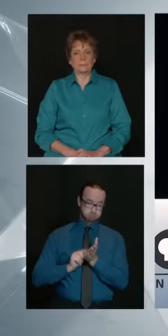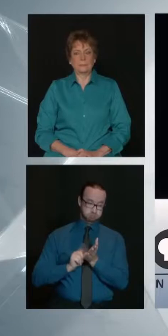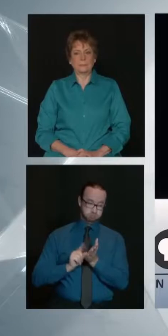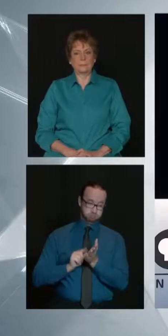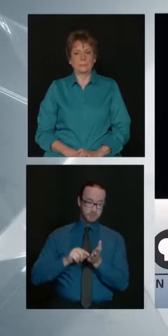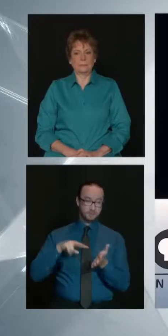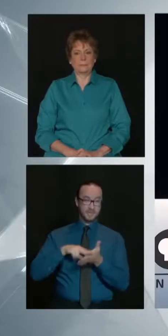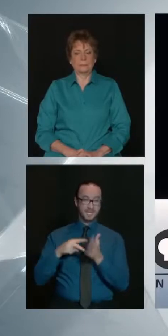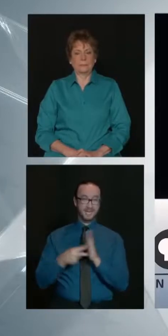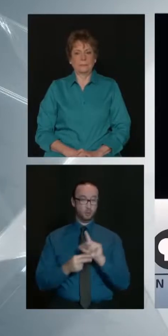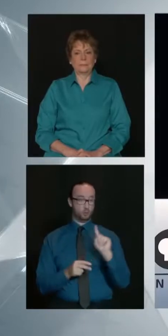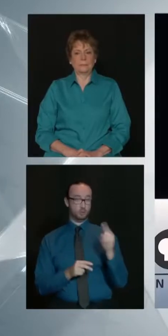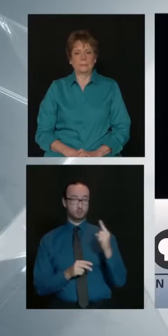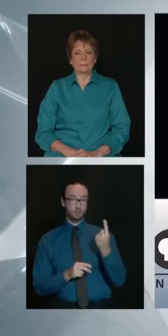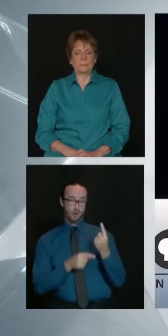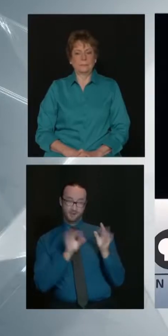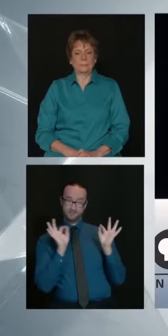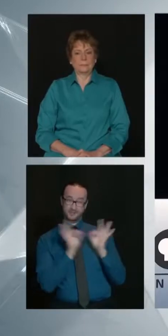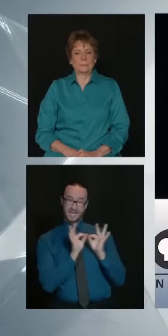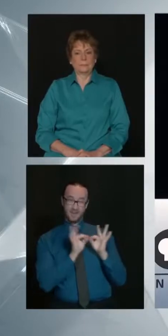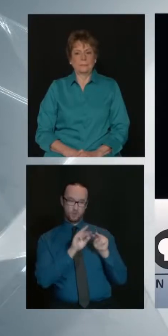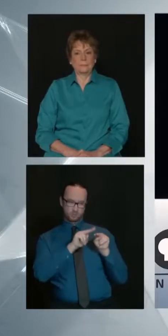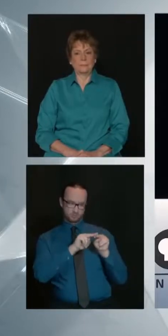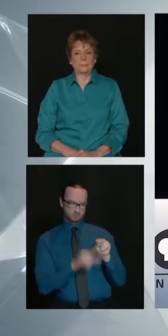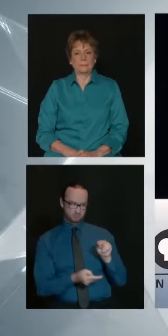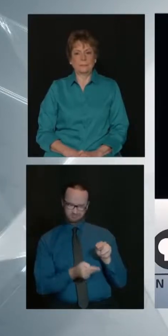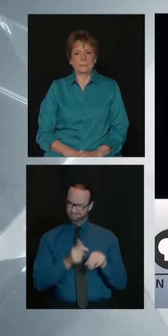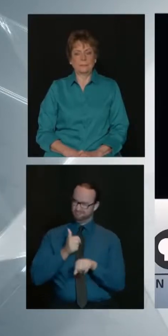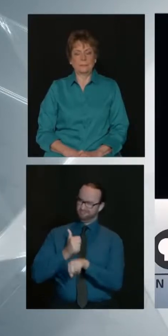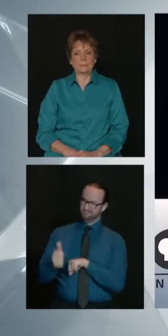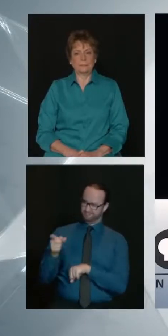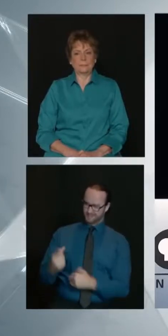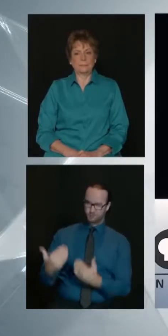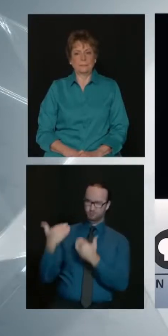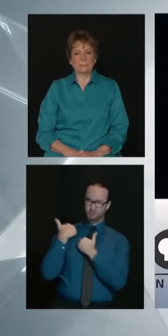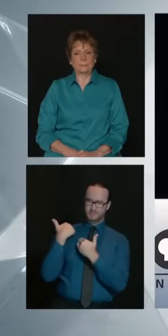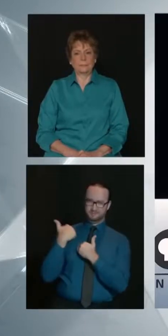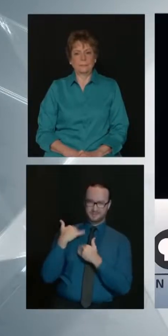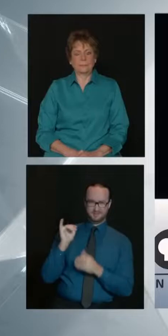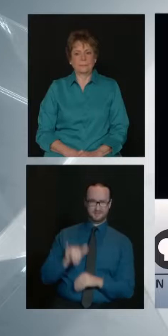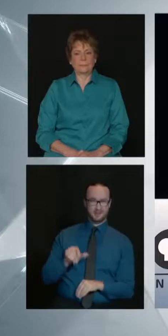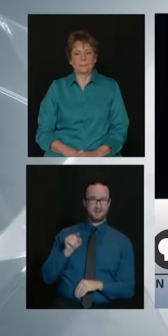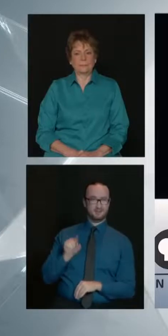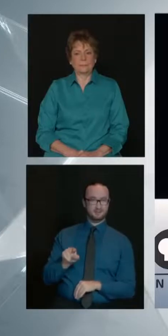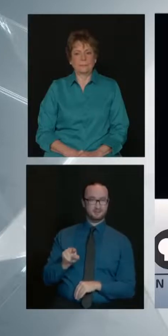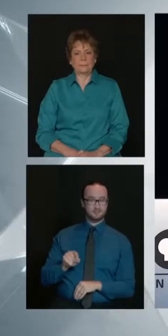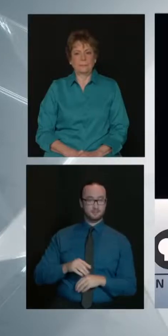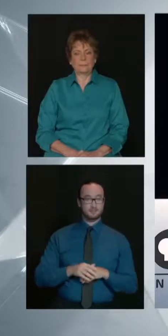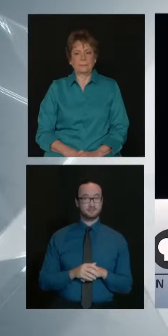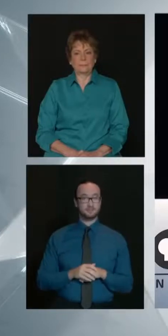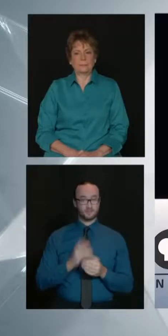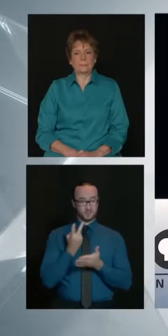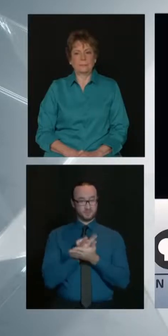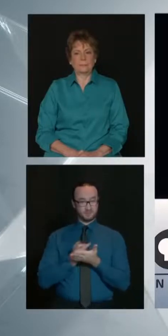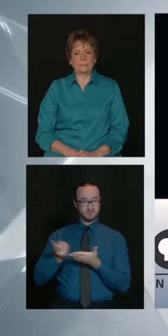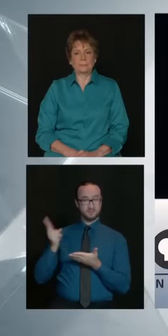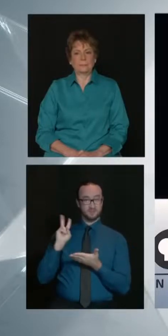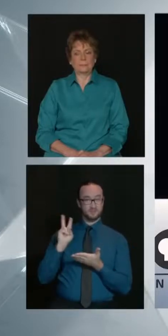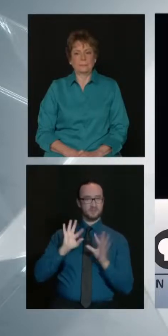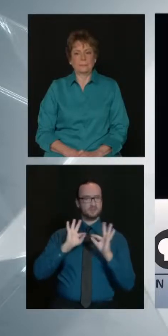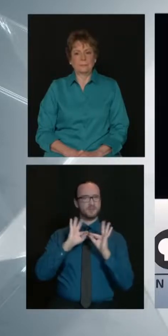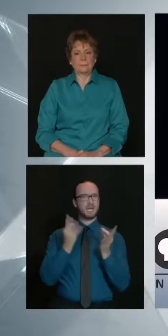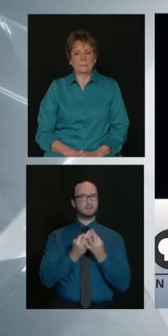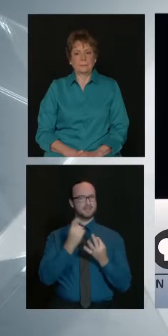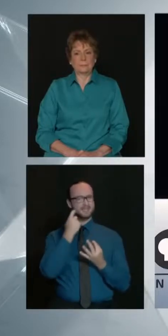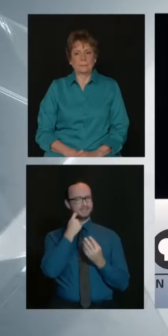ruining people's lives. I had parents come up to me 2 weeks ago at a campaign event. They said, Blake, we don't eat breakfast anymore. We drink coffee. We drink coffee so that we can